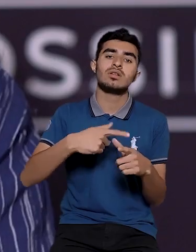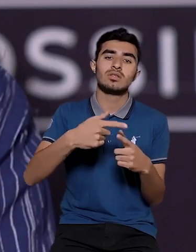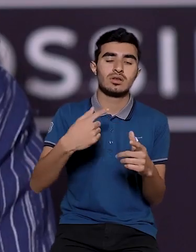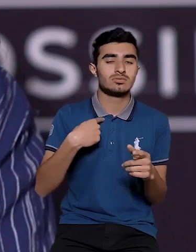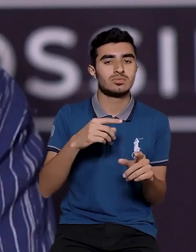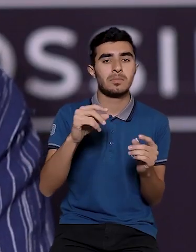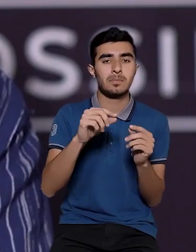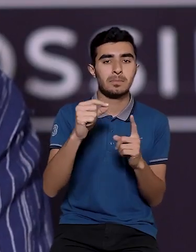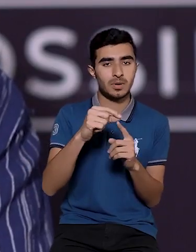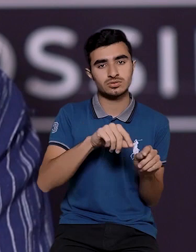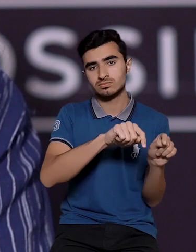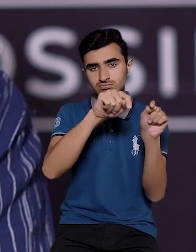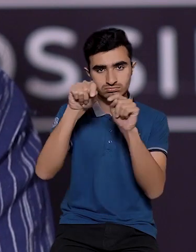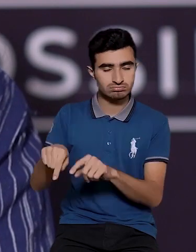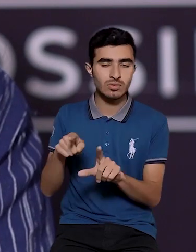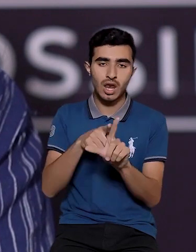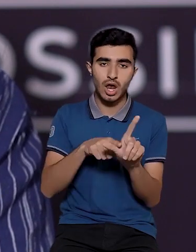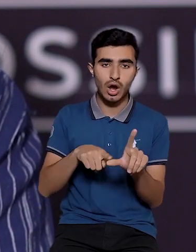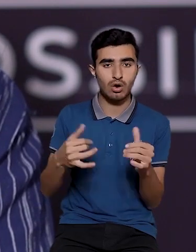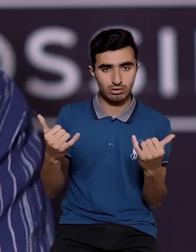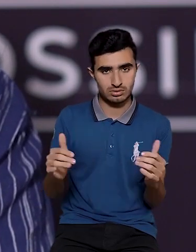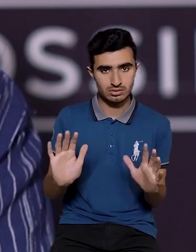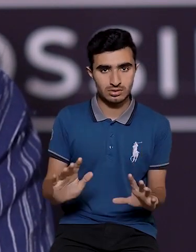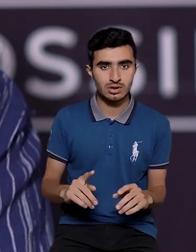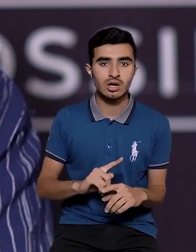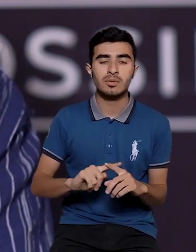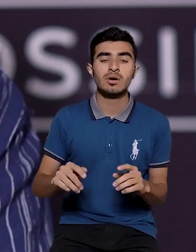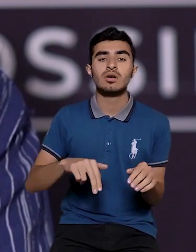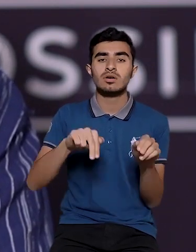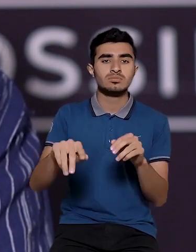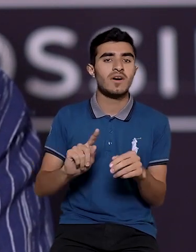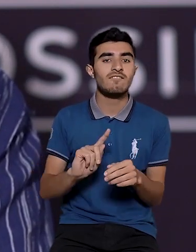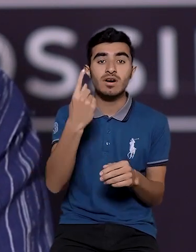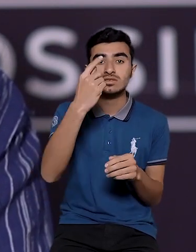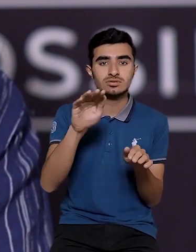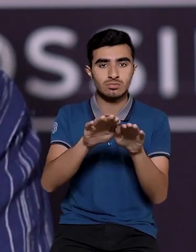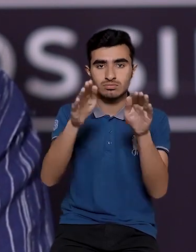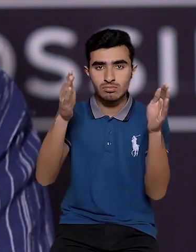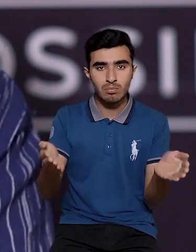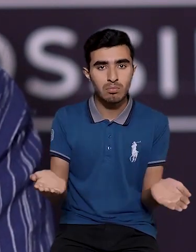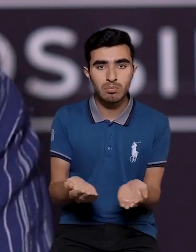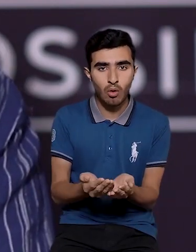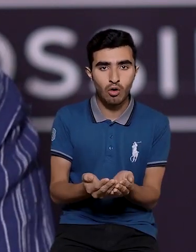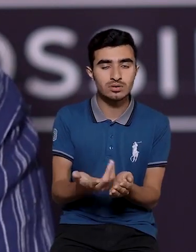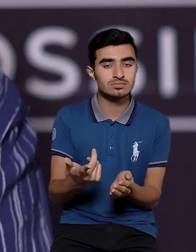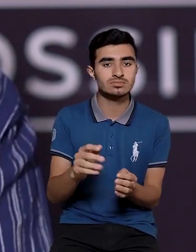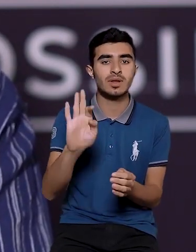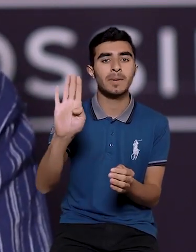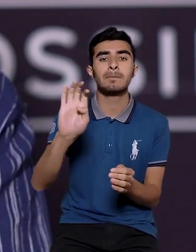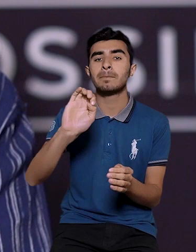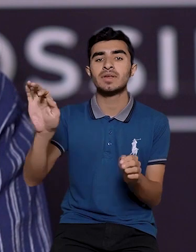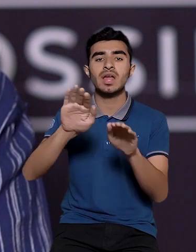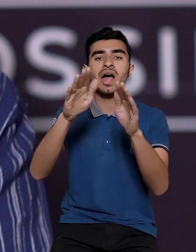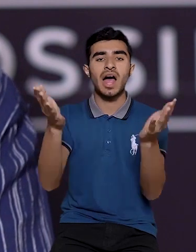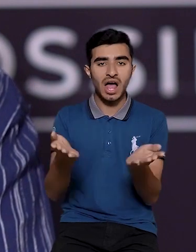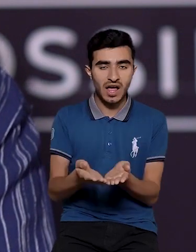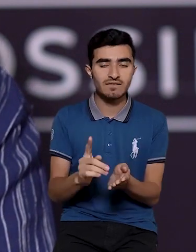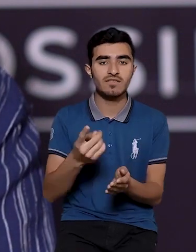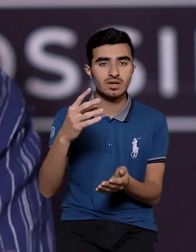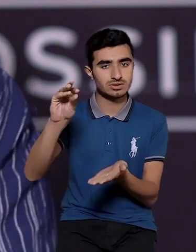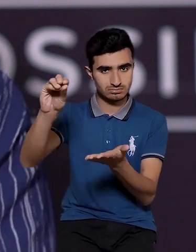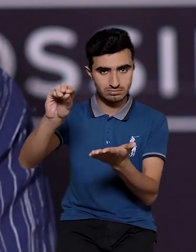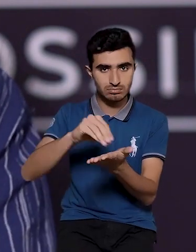to Lahore, the first thing I did was get two boxes, two beehives. From that point, you